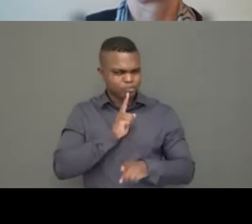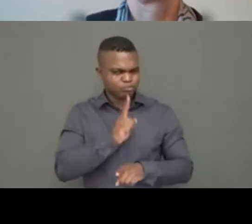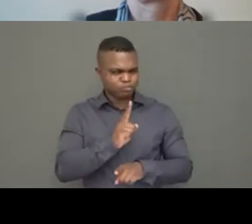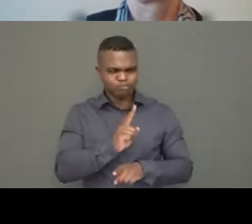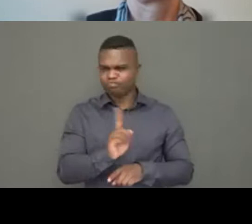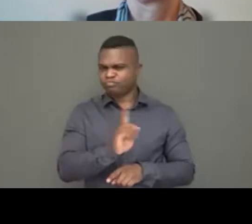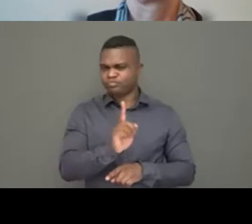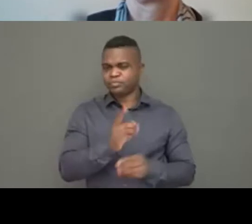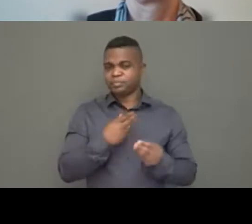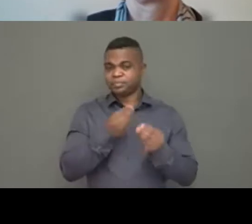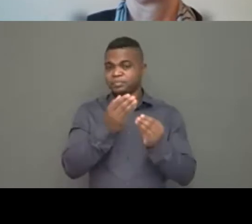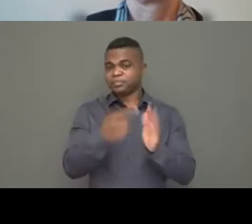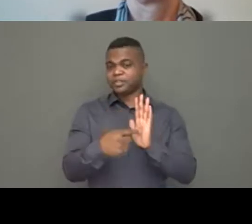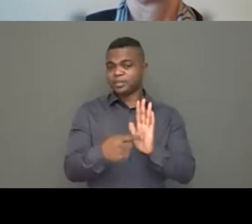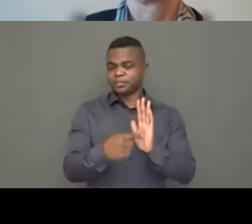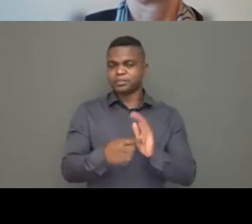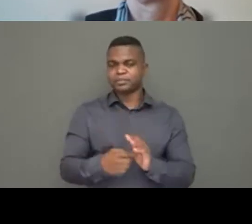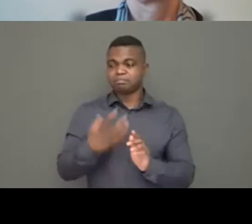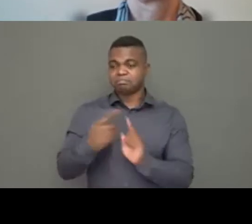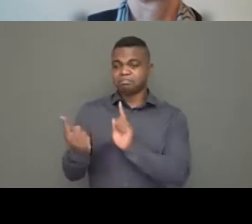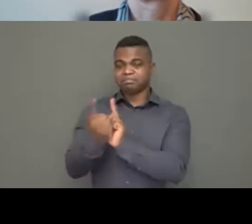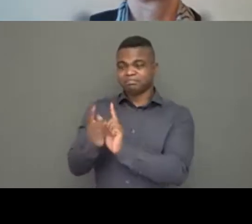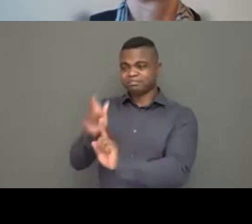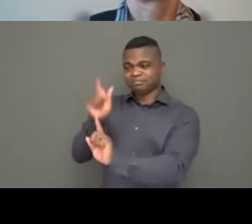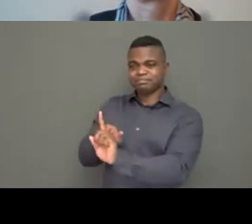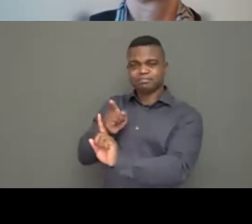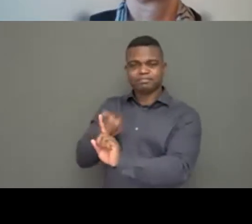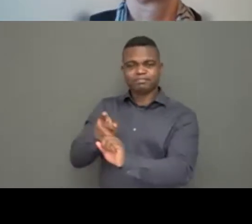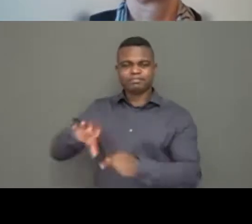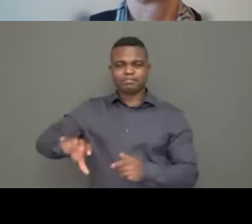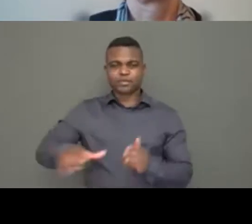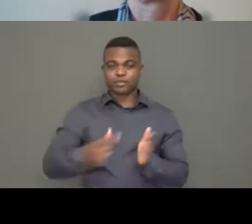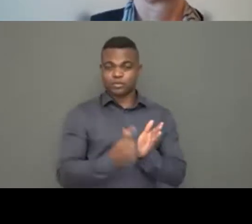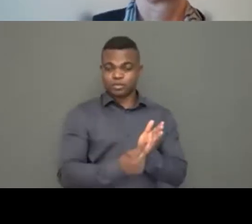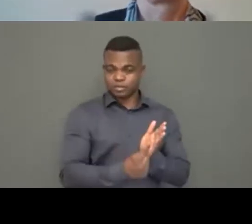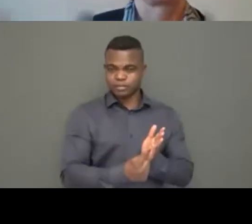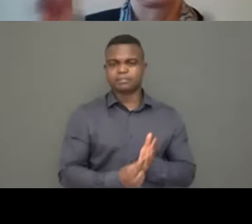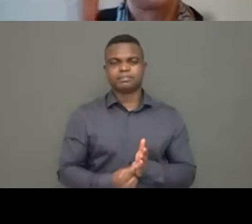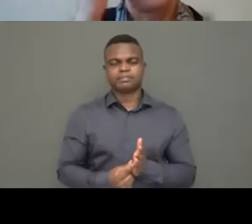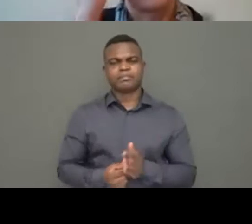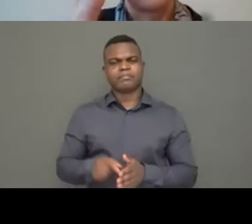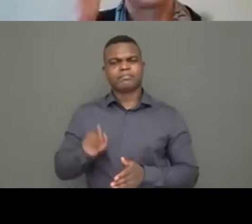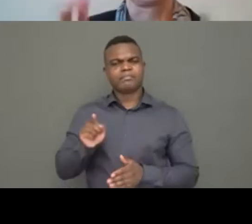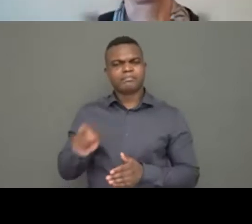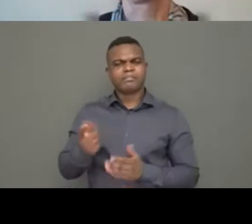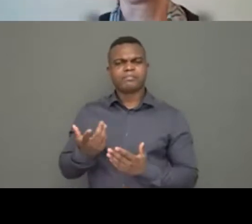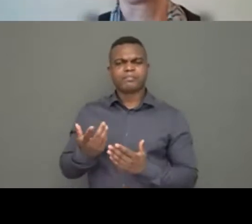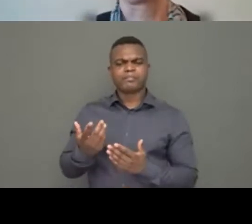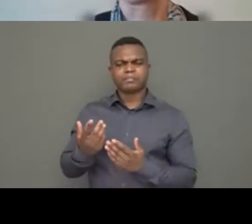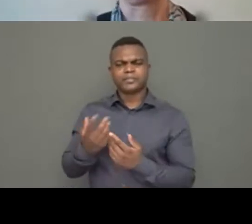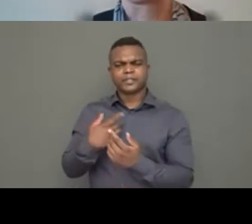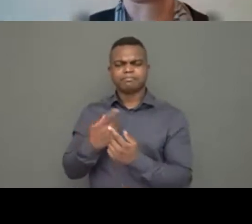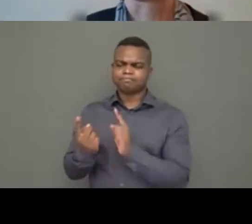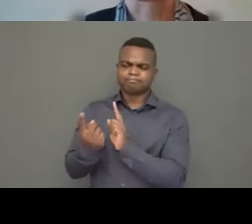experience in my own journey. A person who had polio as a child and described to me